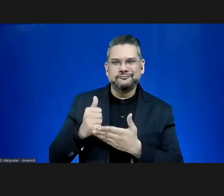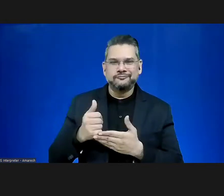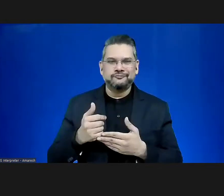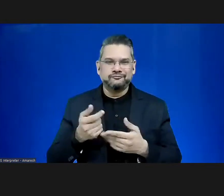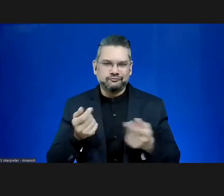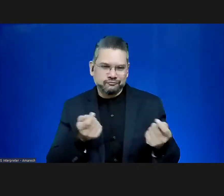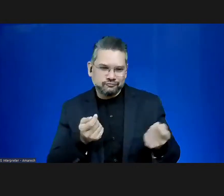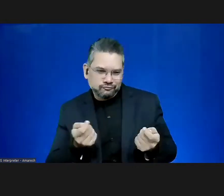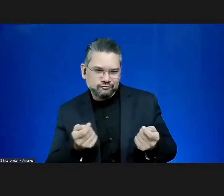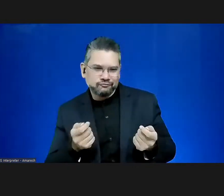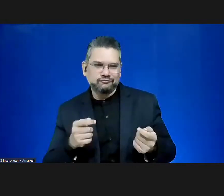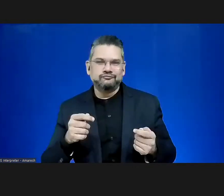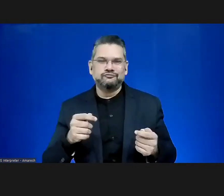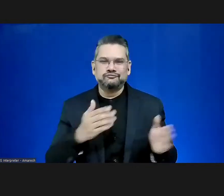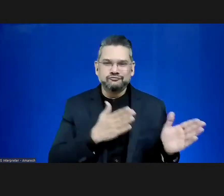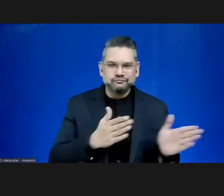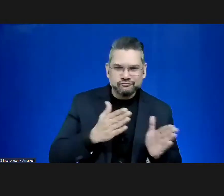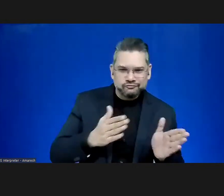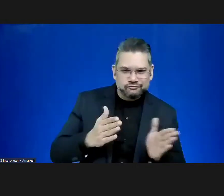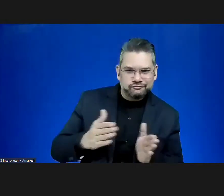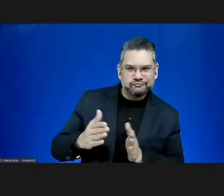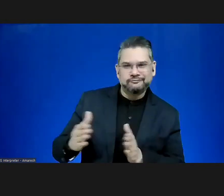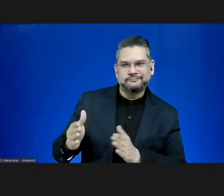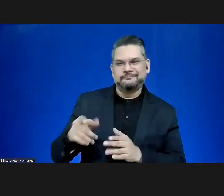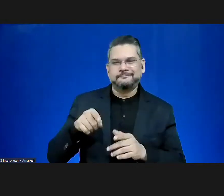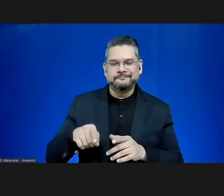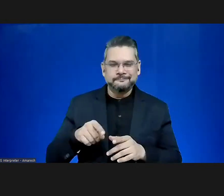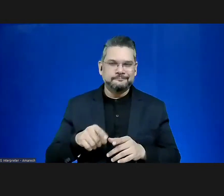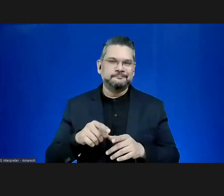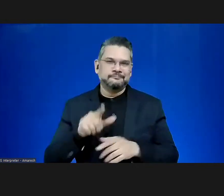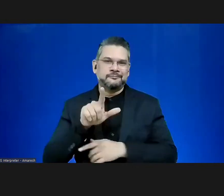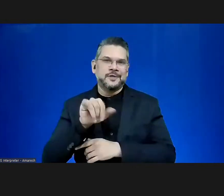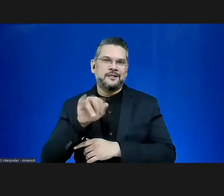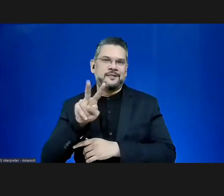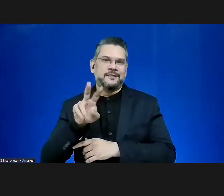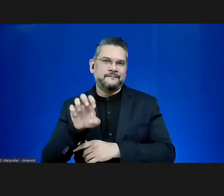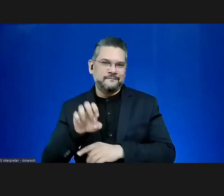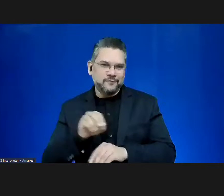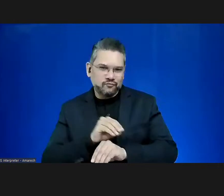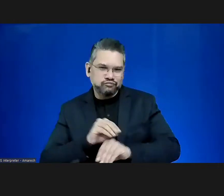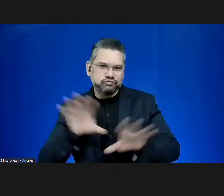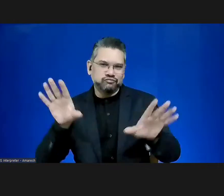organizing and webcasting this event live